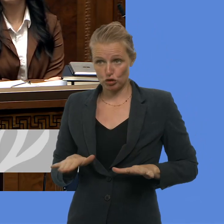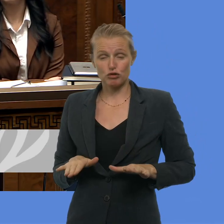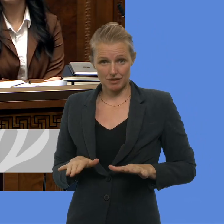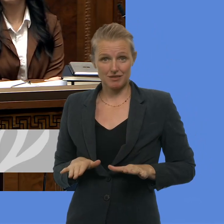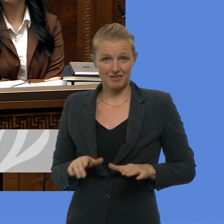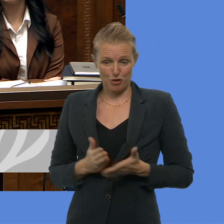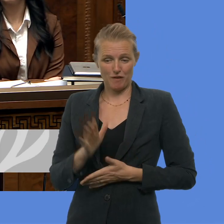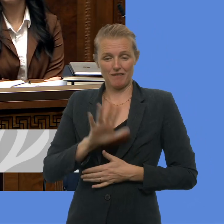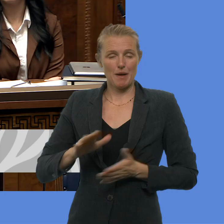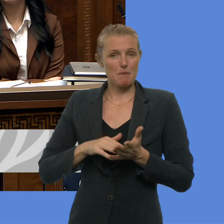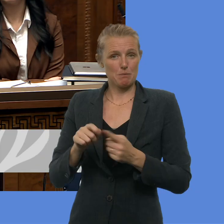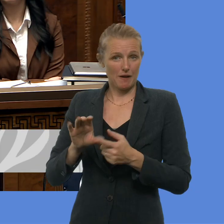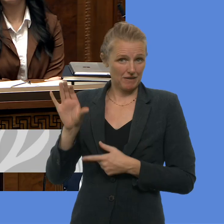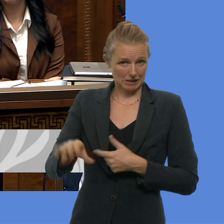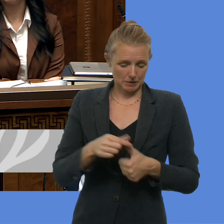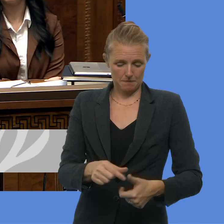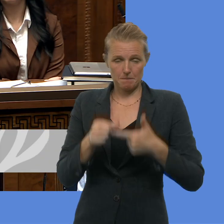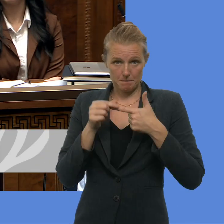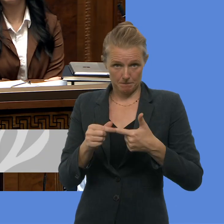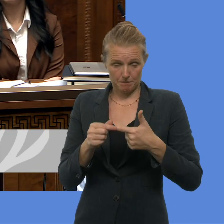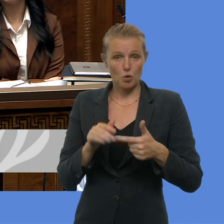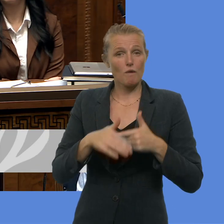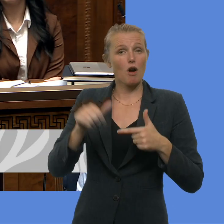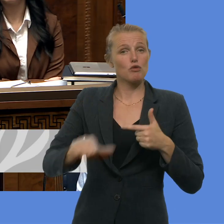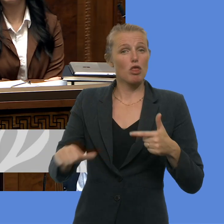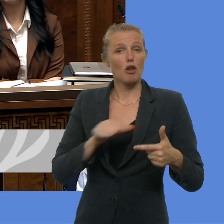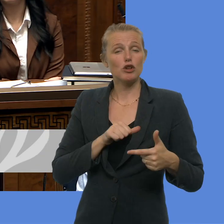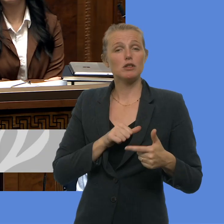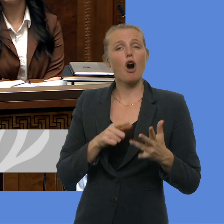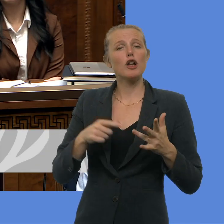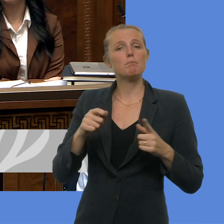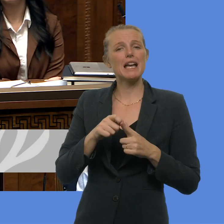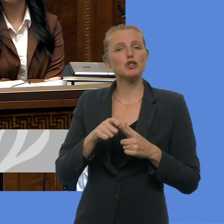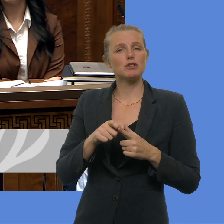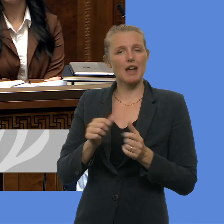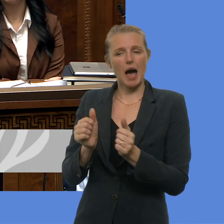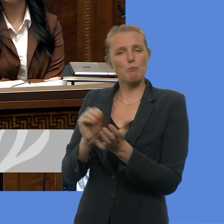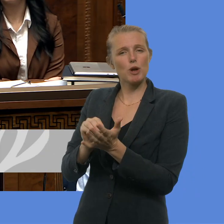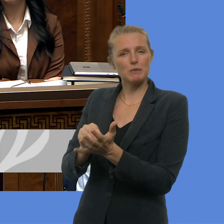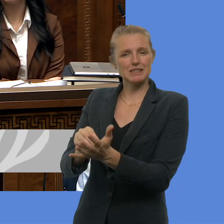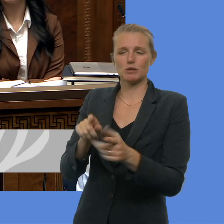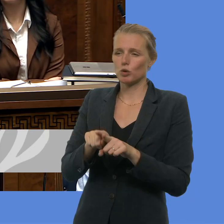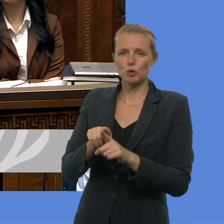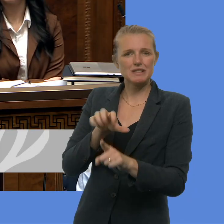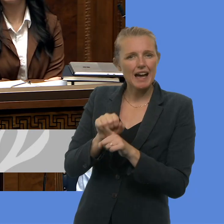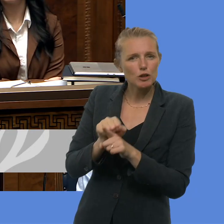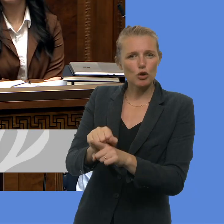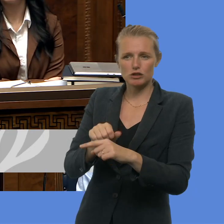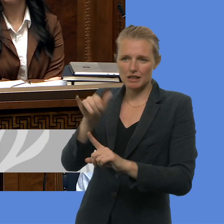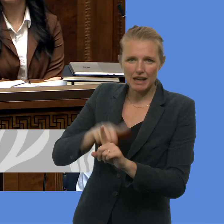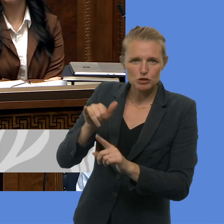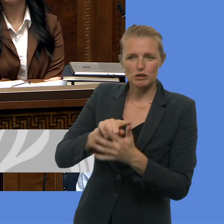£55 million investment. We've delivered over 100,000 additional outpatient appointment diagnostic tests and inpatient procedures via waiting